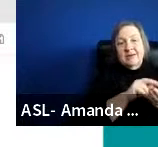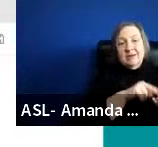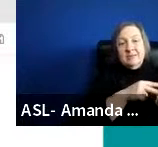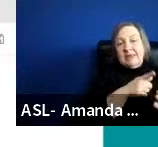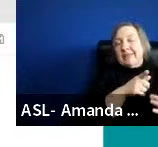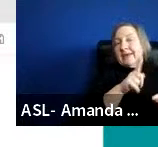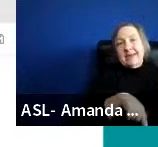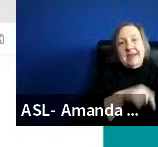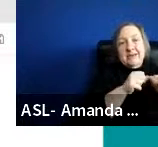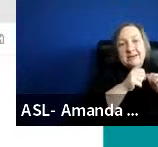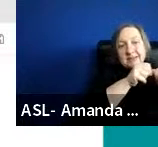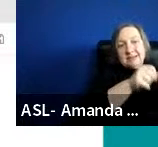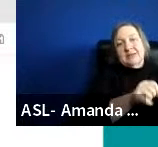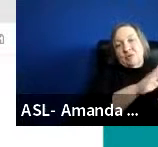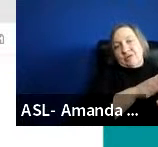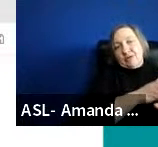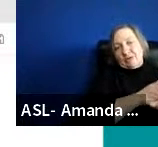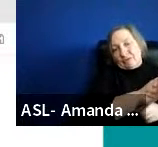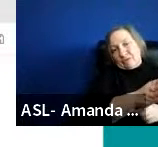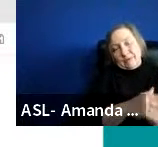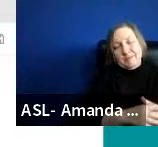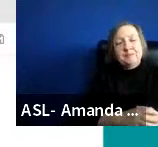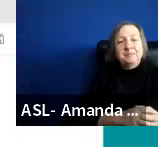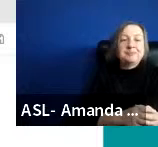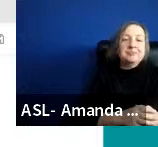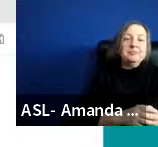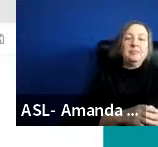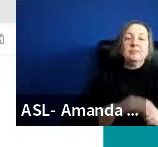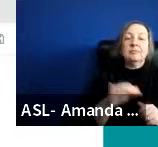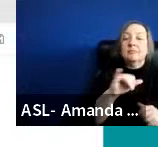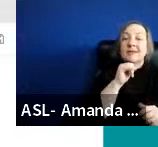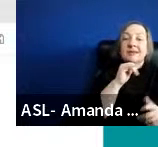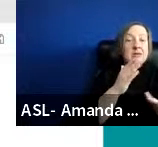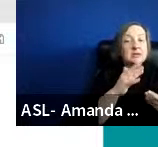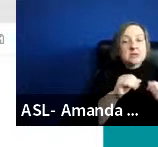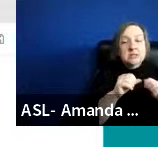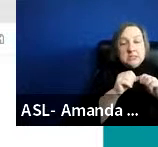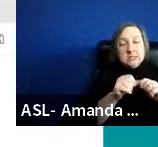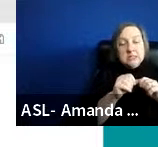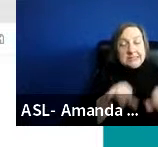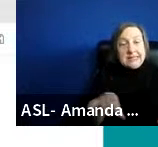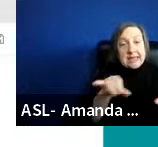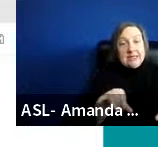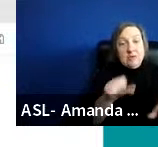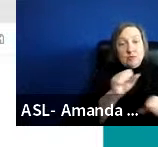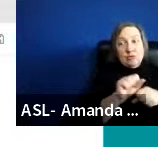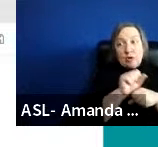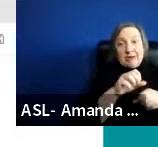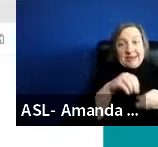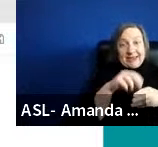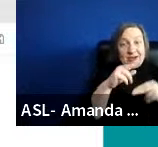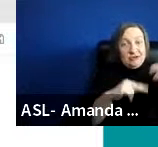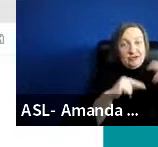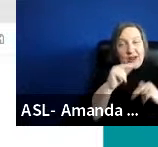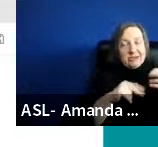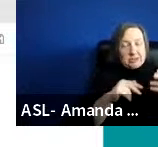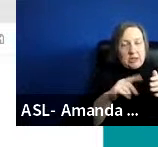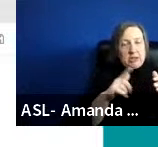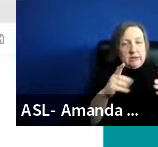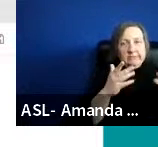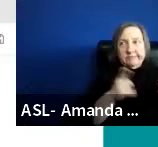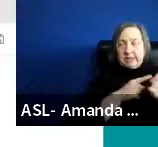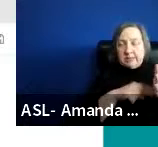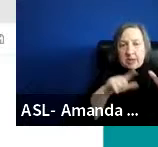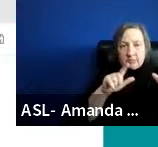from continuing with their careers. Additionally, the lack of steady work in the construction industry particularly can impact